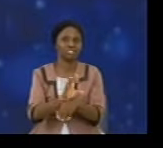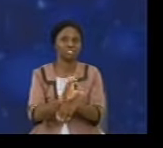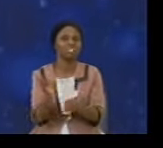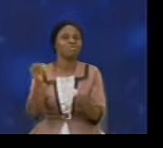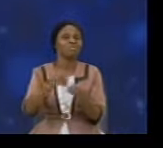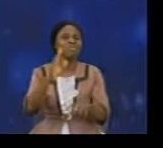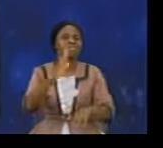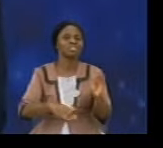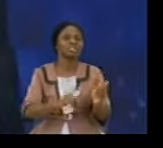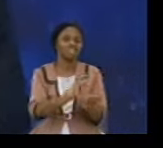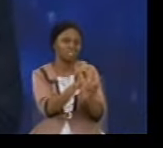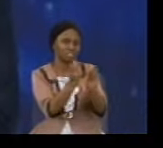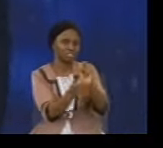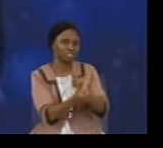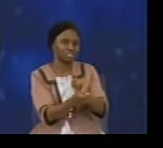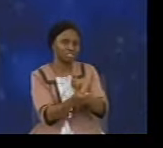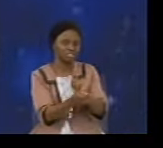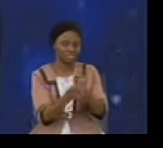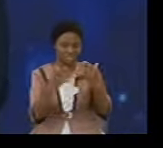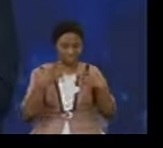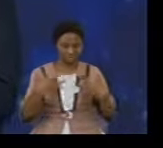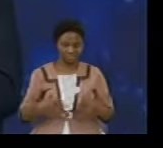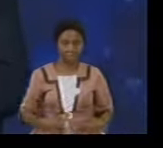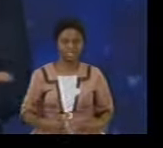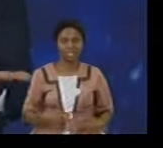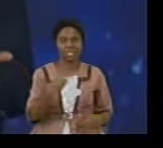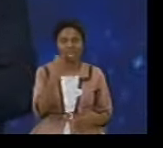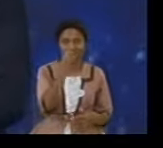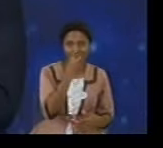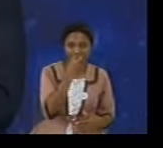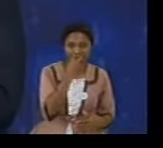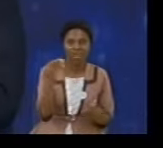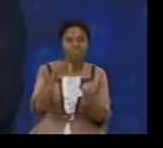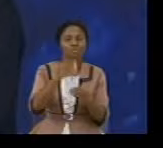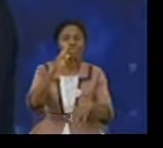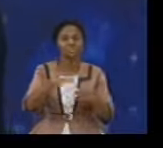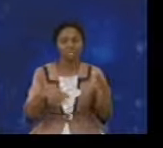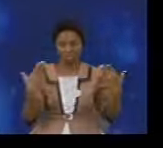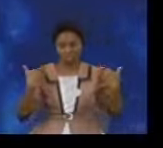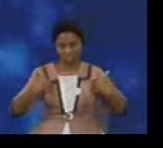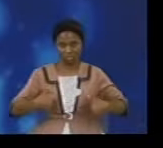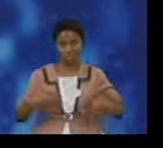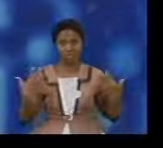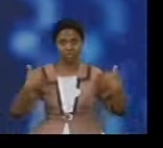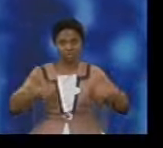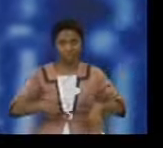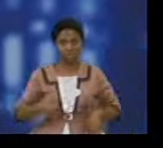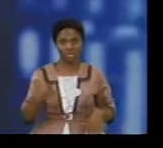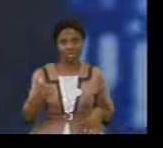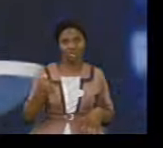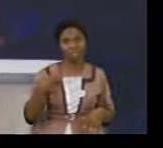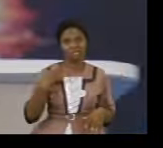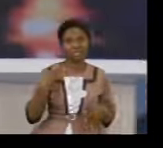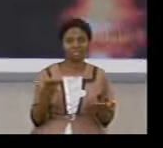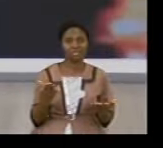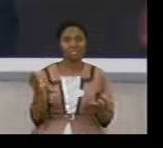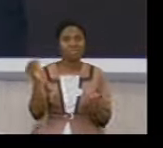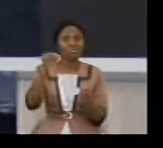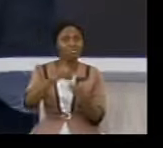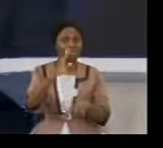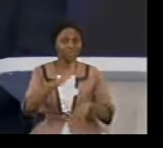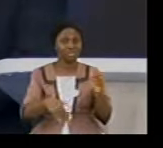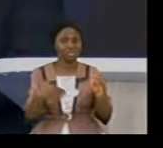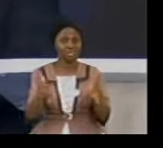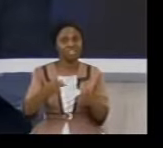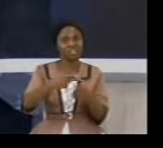changing outward expression. It's more than wearing a garment. It's more than a